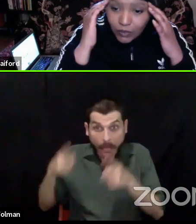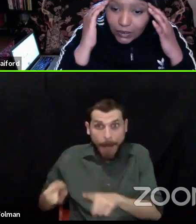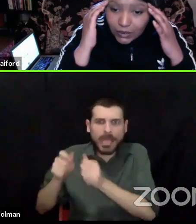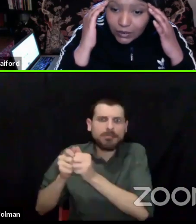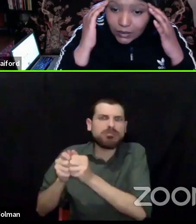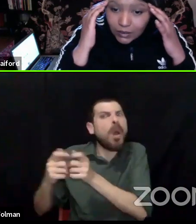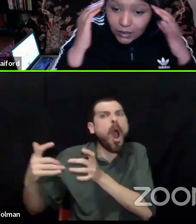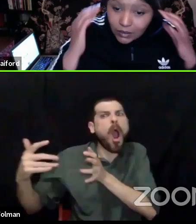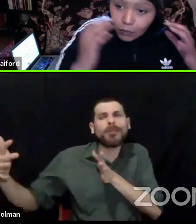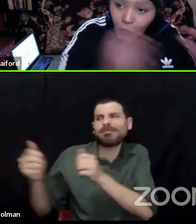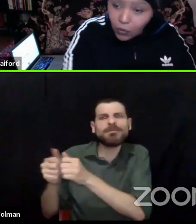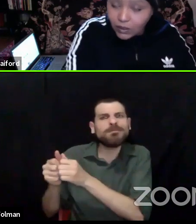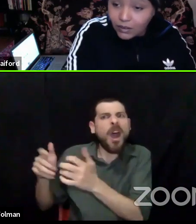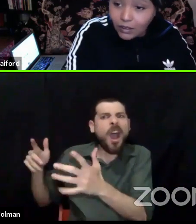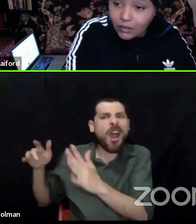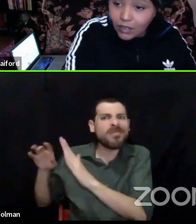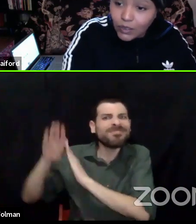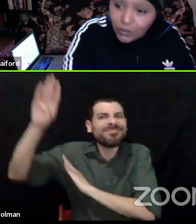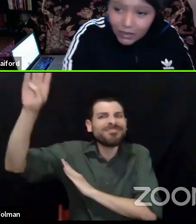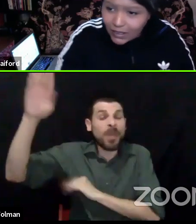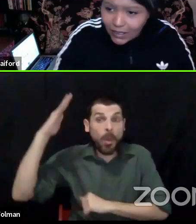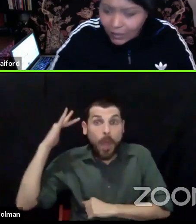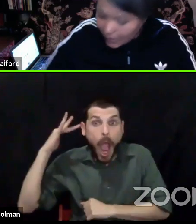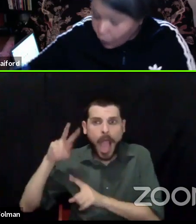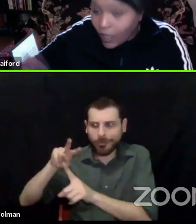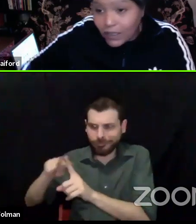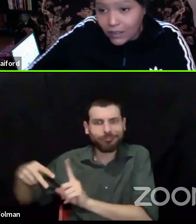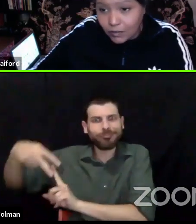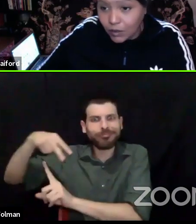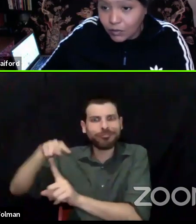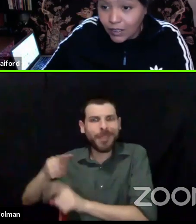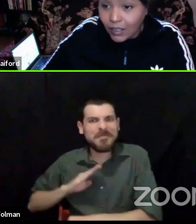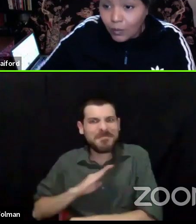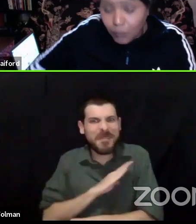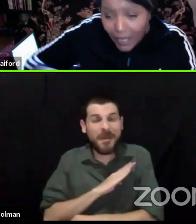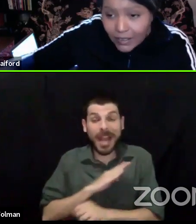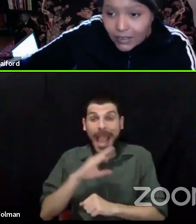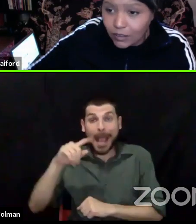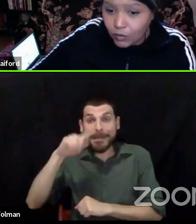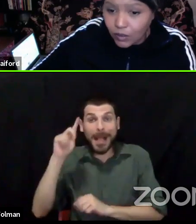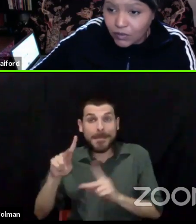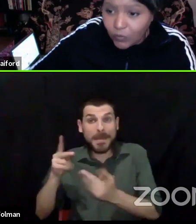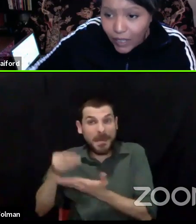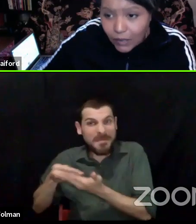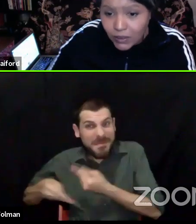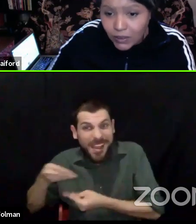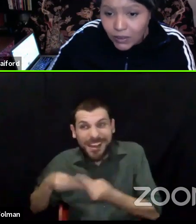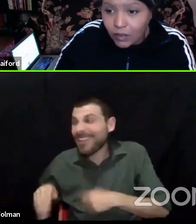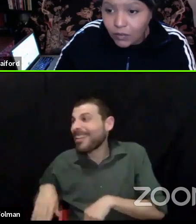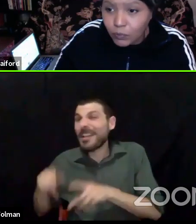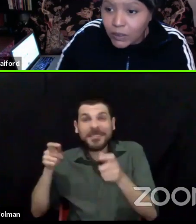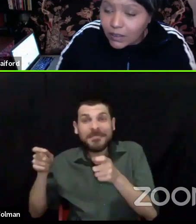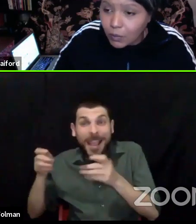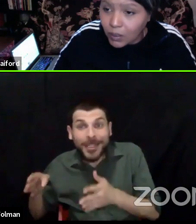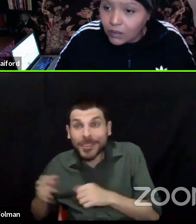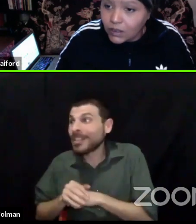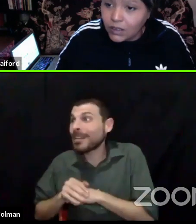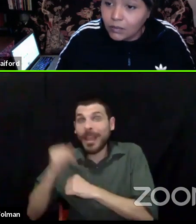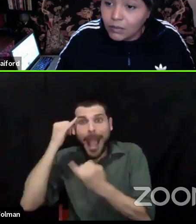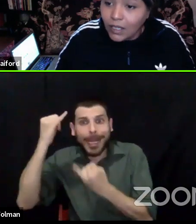their visions to the board, you know, and we doing the accounting and watching the growth, managing the growth, developing the growth, building